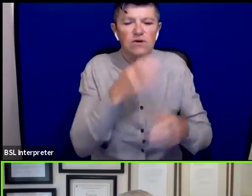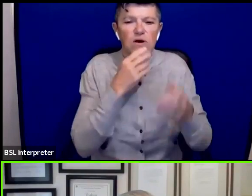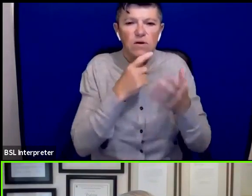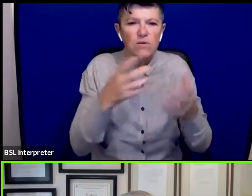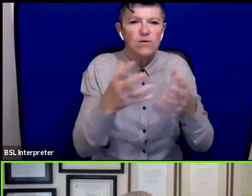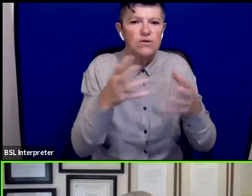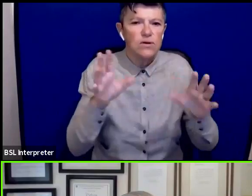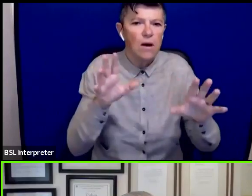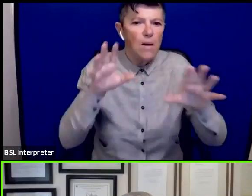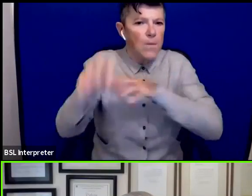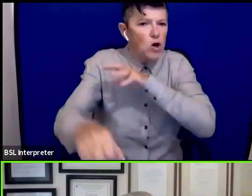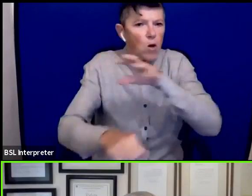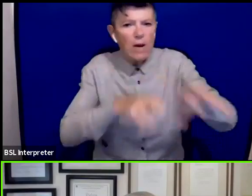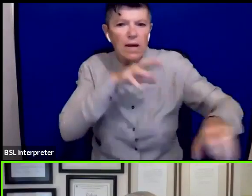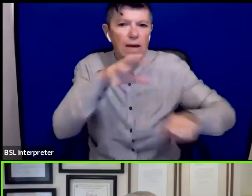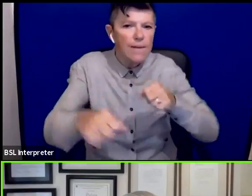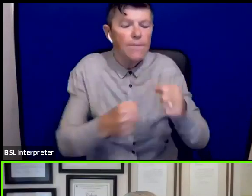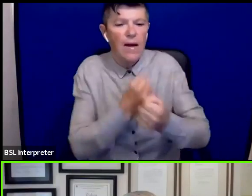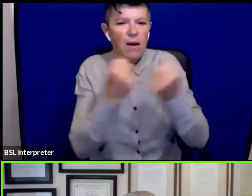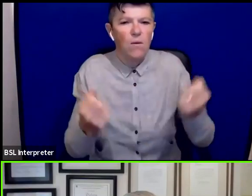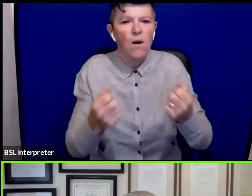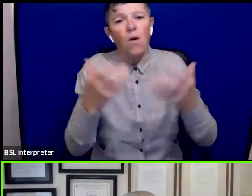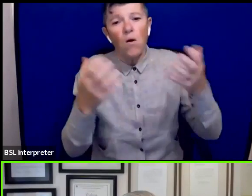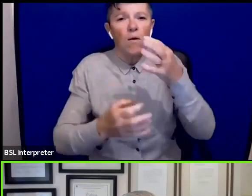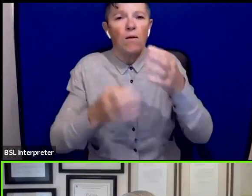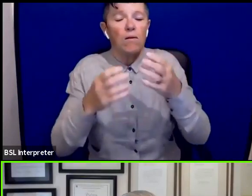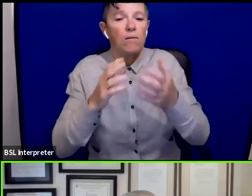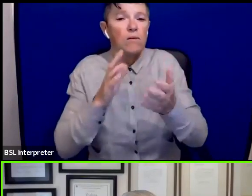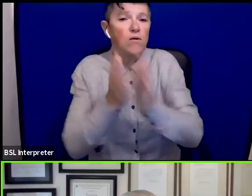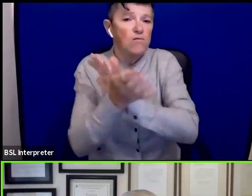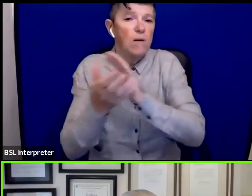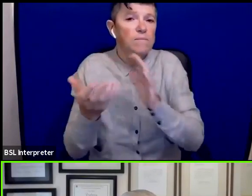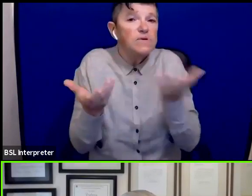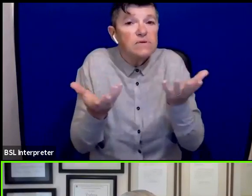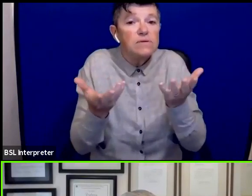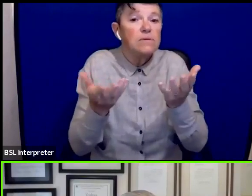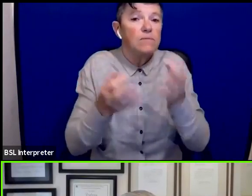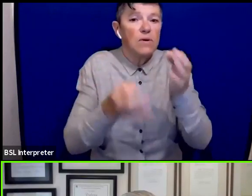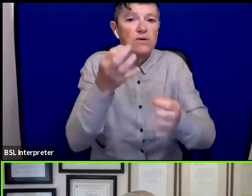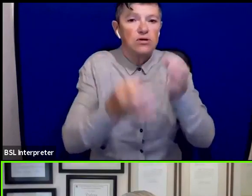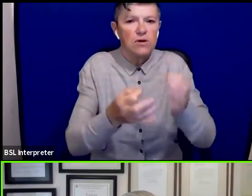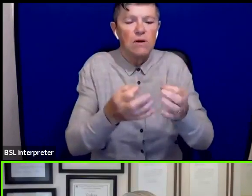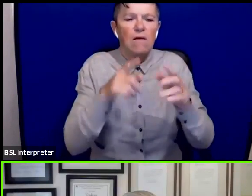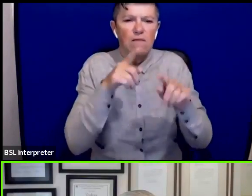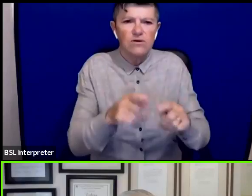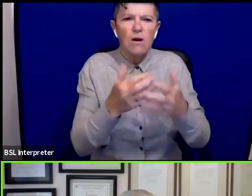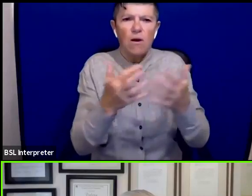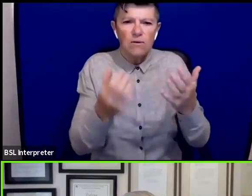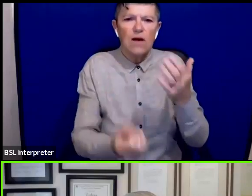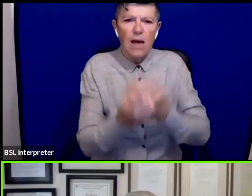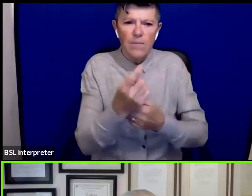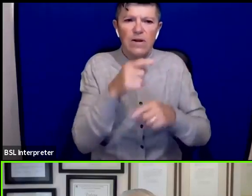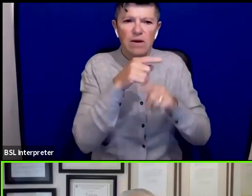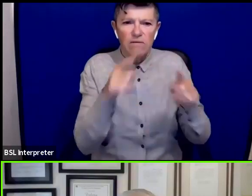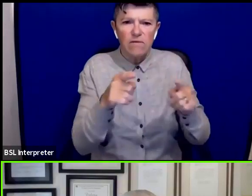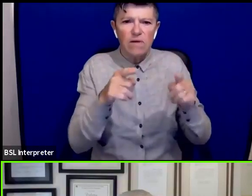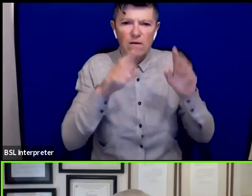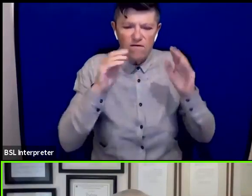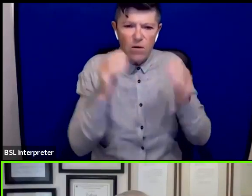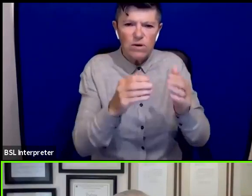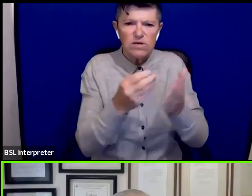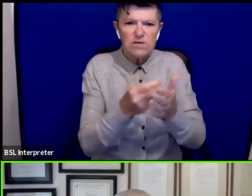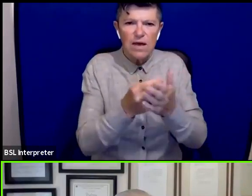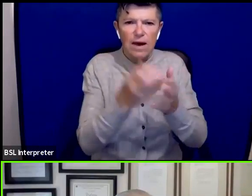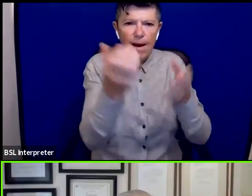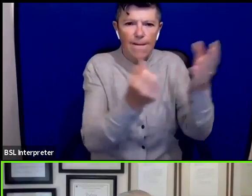that are being corrupt. So at the top, there's a lot happening that is concentrating income. And that's kind of a narrative that,